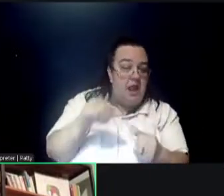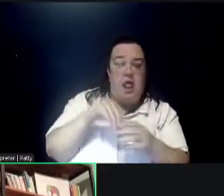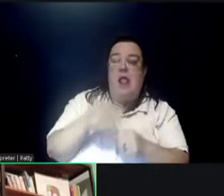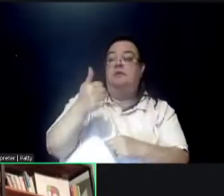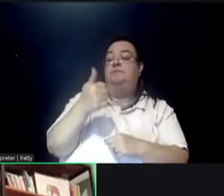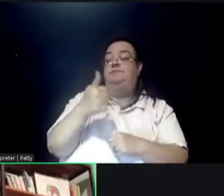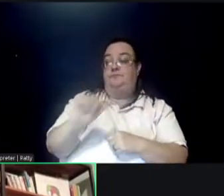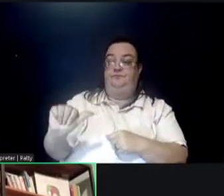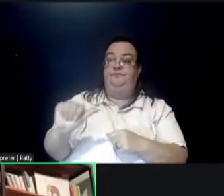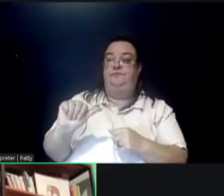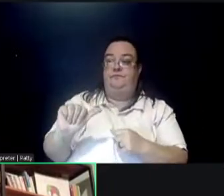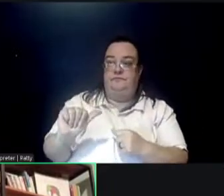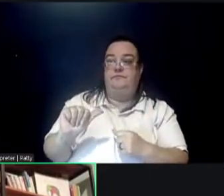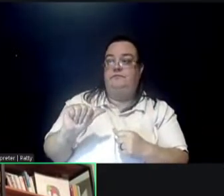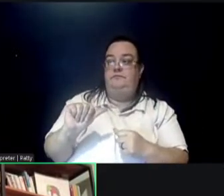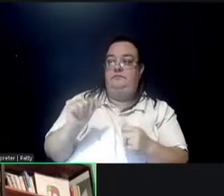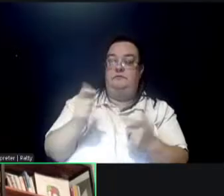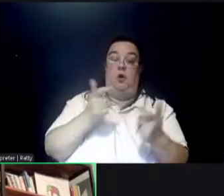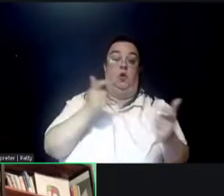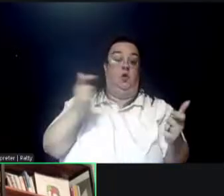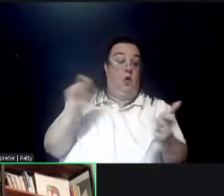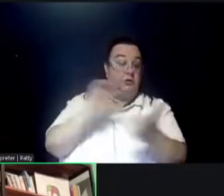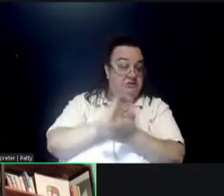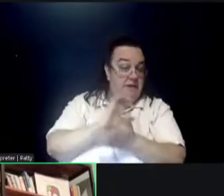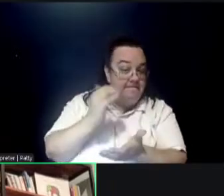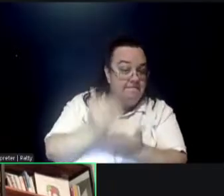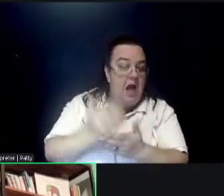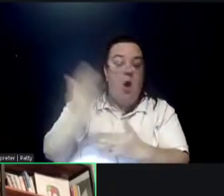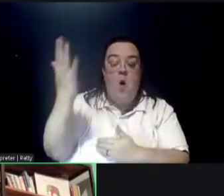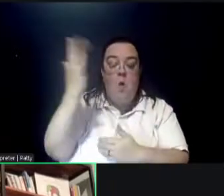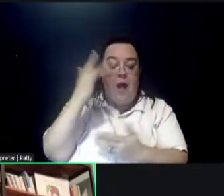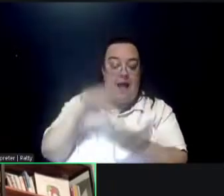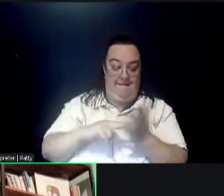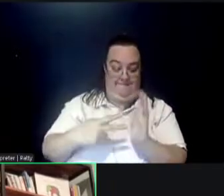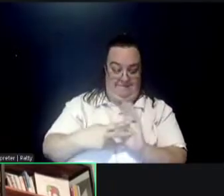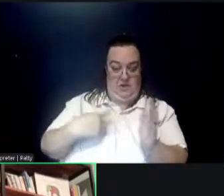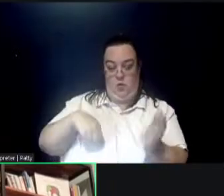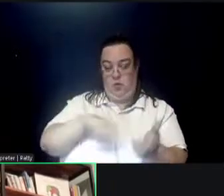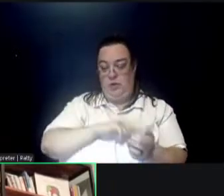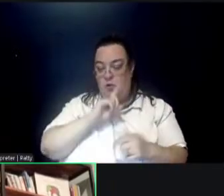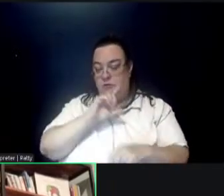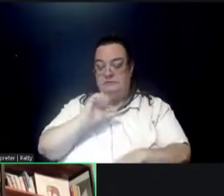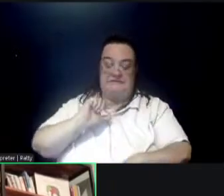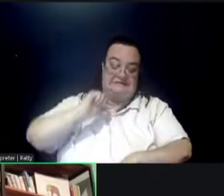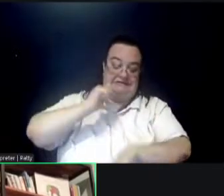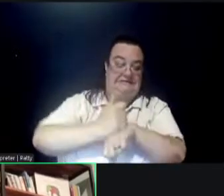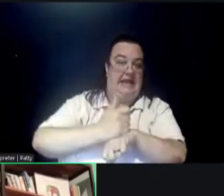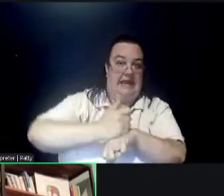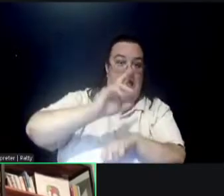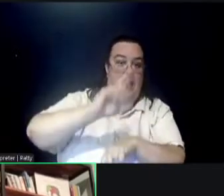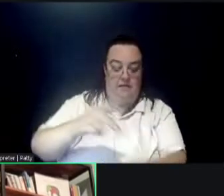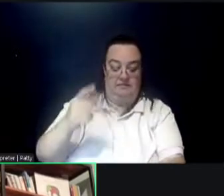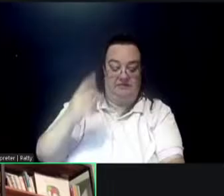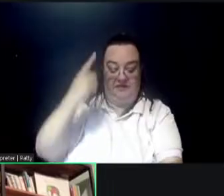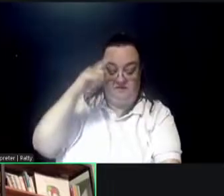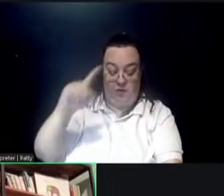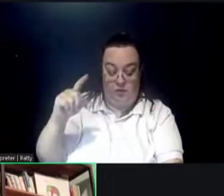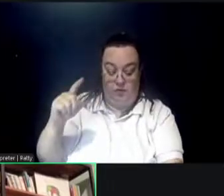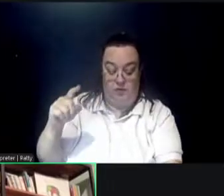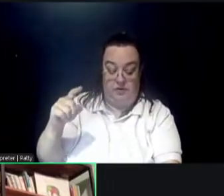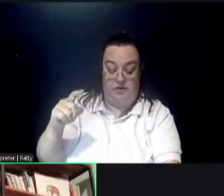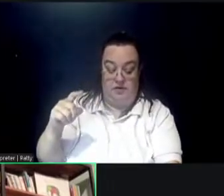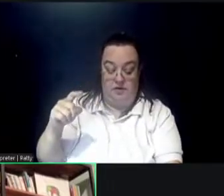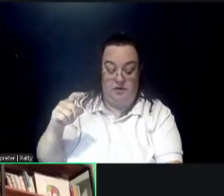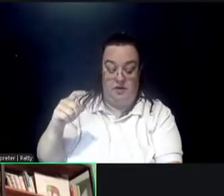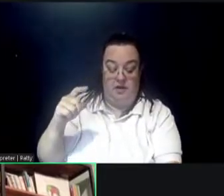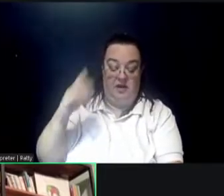substantial amount because it means we're setting up a future deficit, and